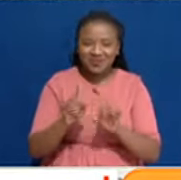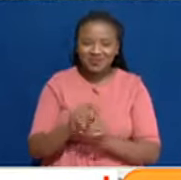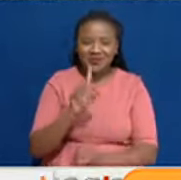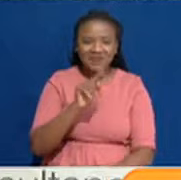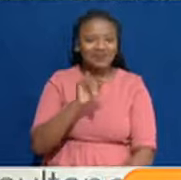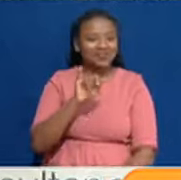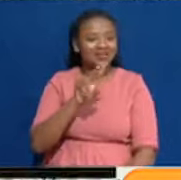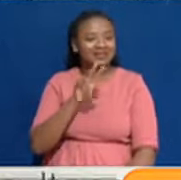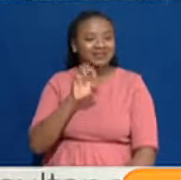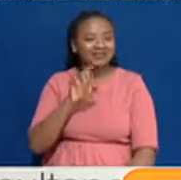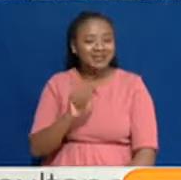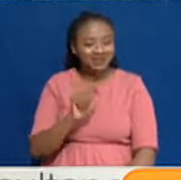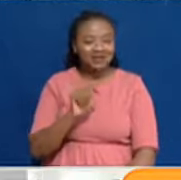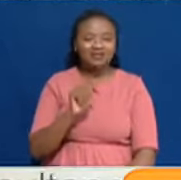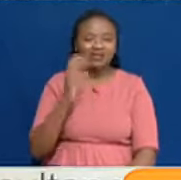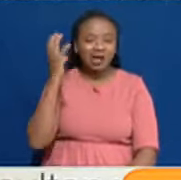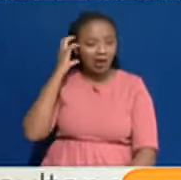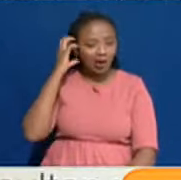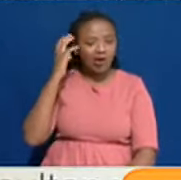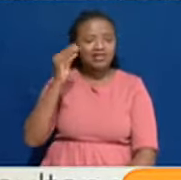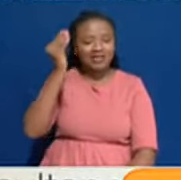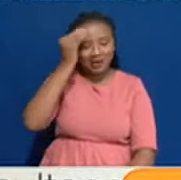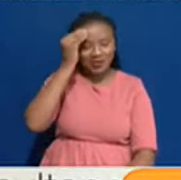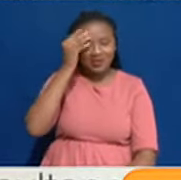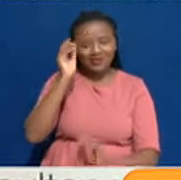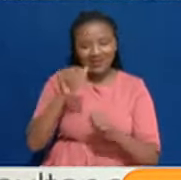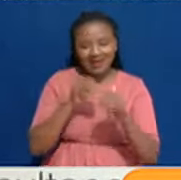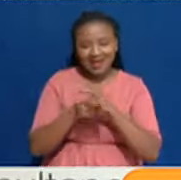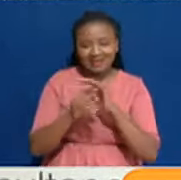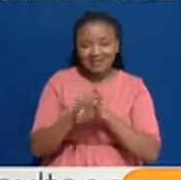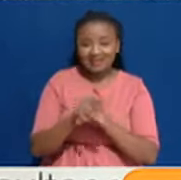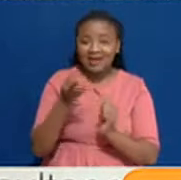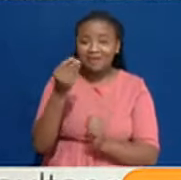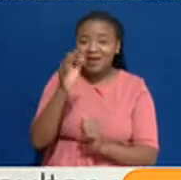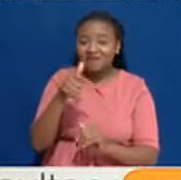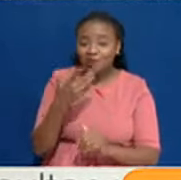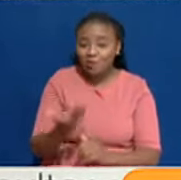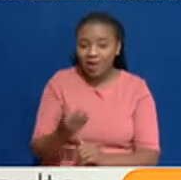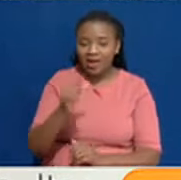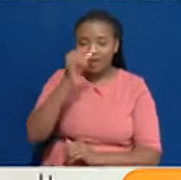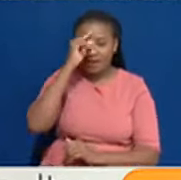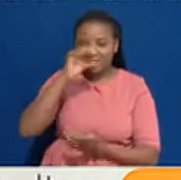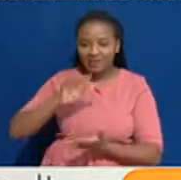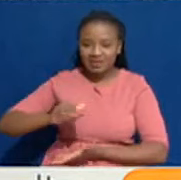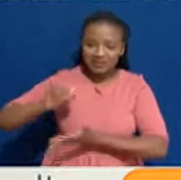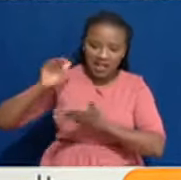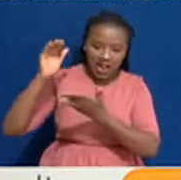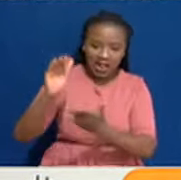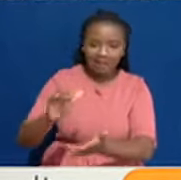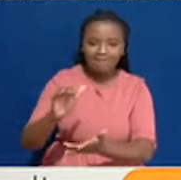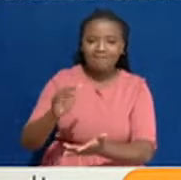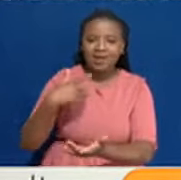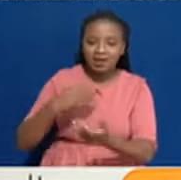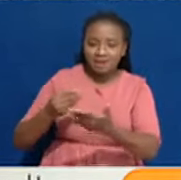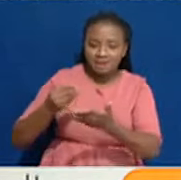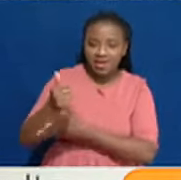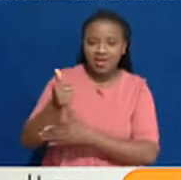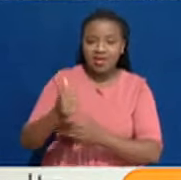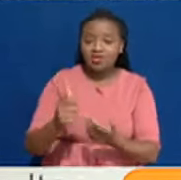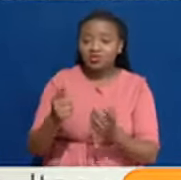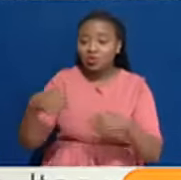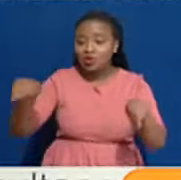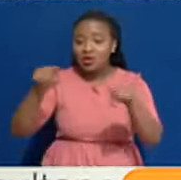through 100% government funding. This means the households are not expected to pay